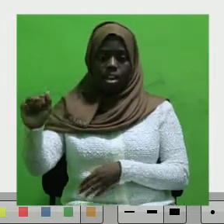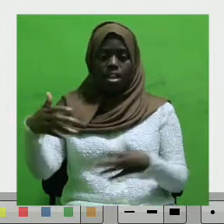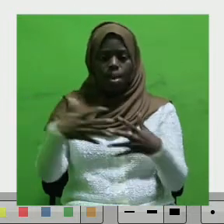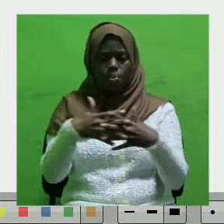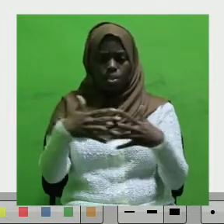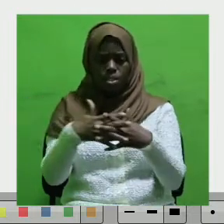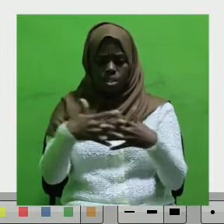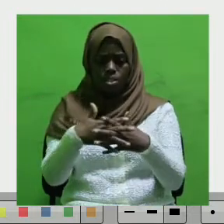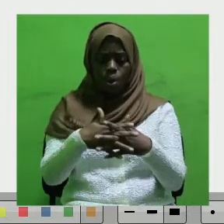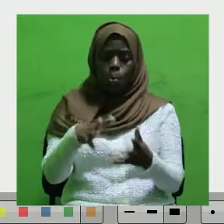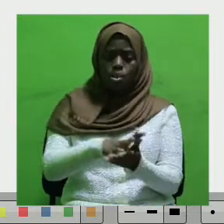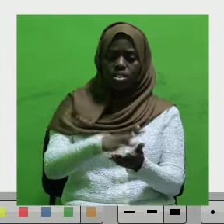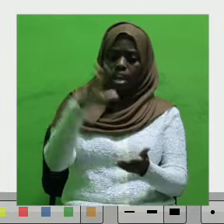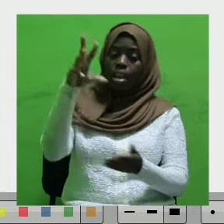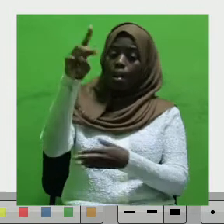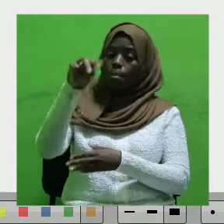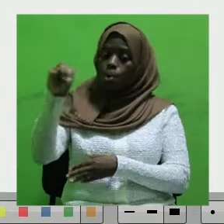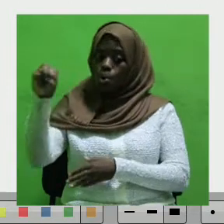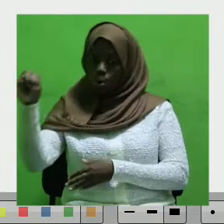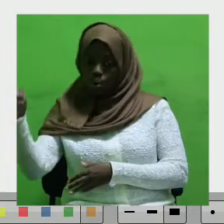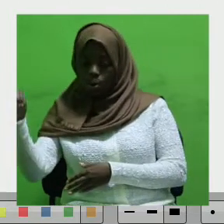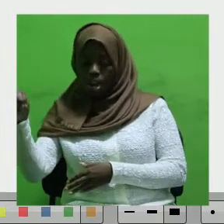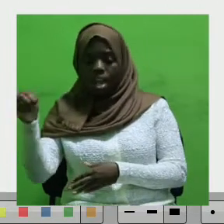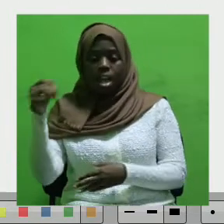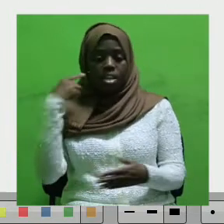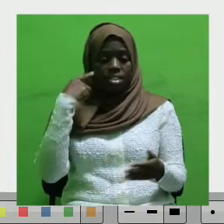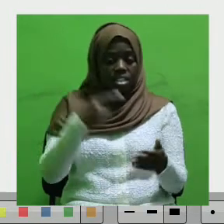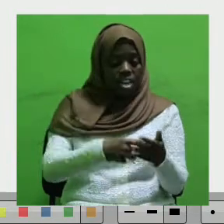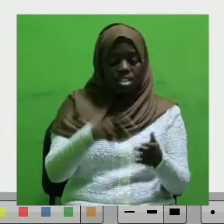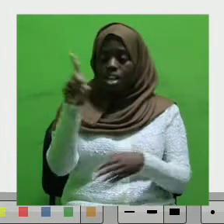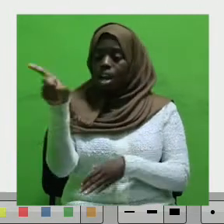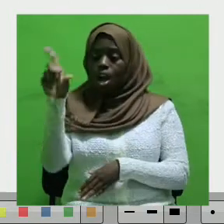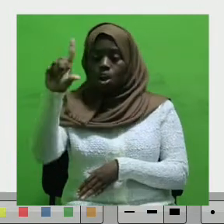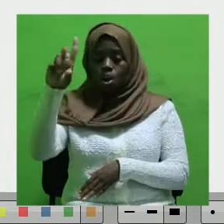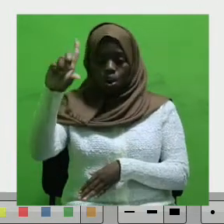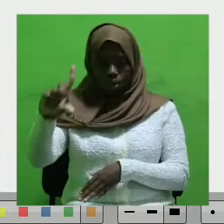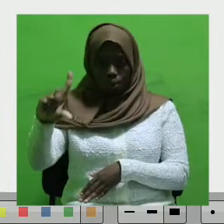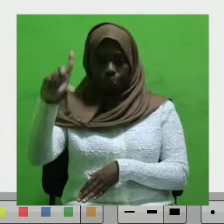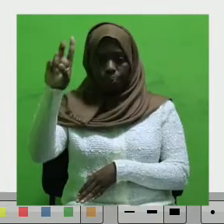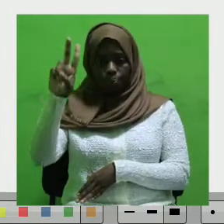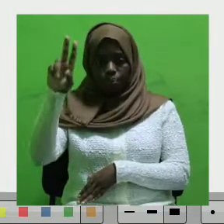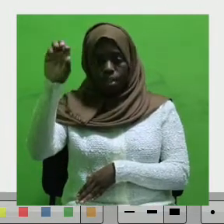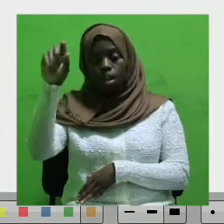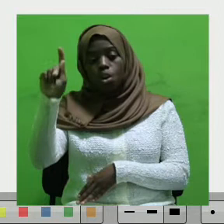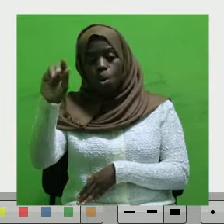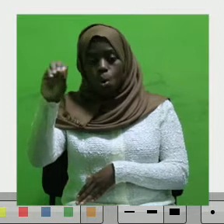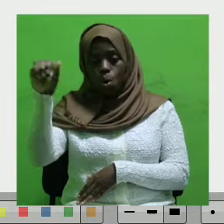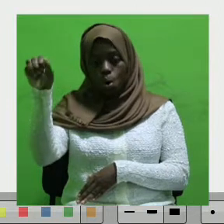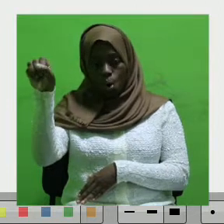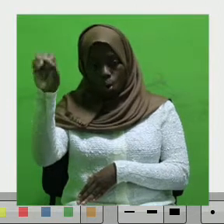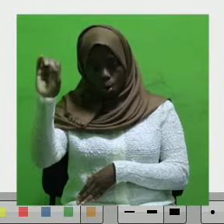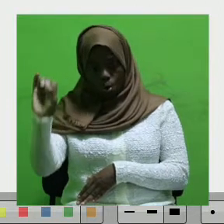we know that the removal of these materials and urea from the blood is known as